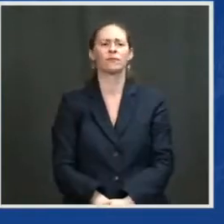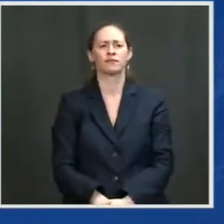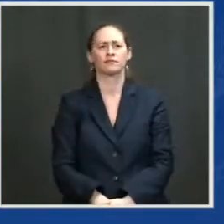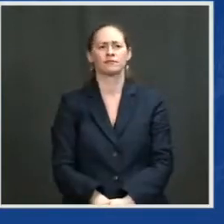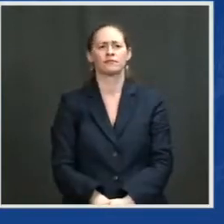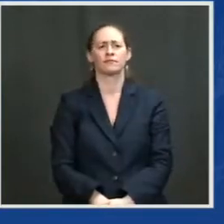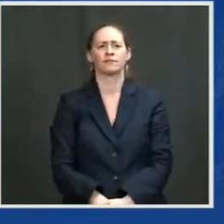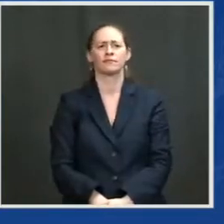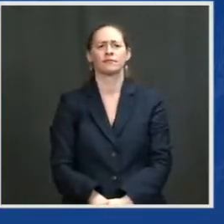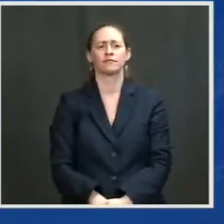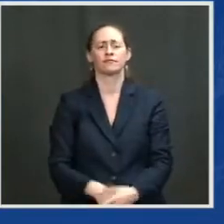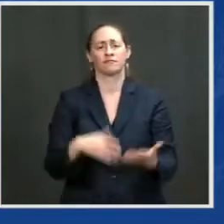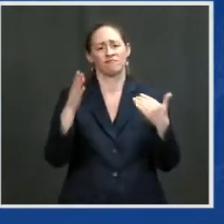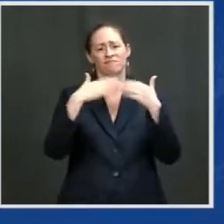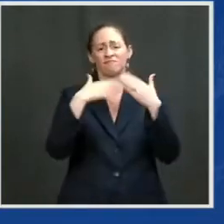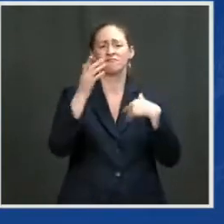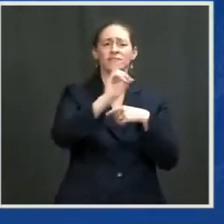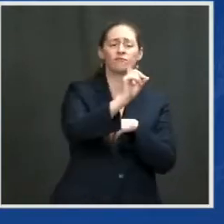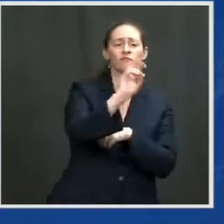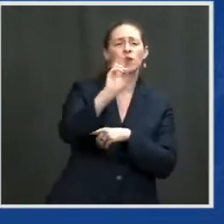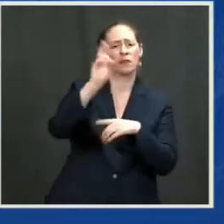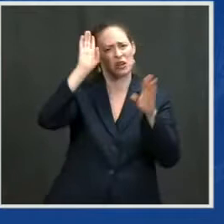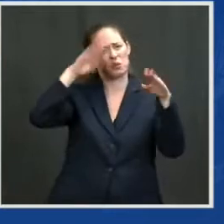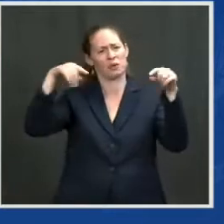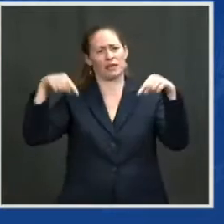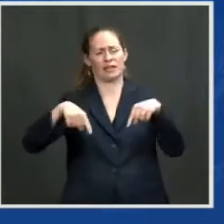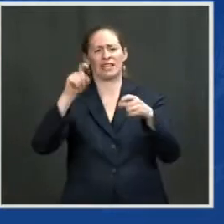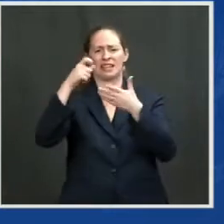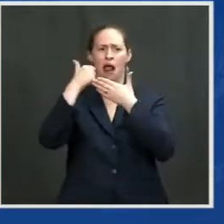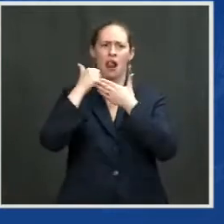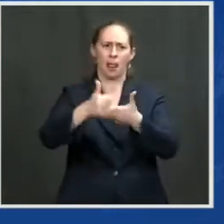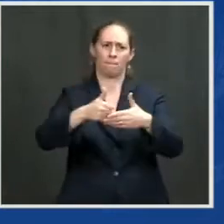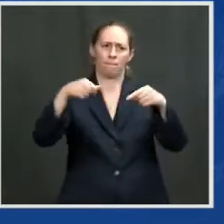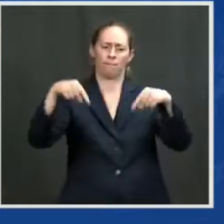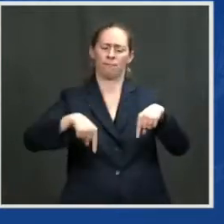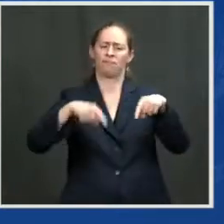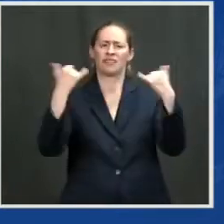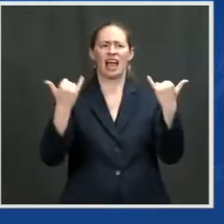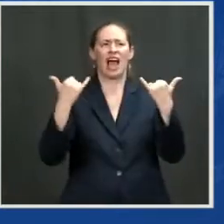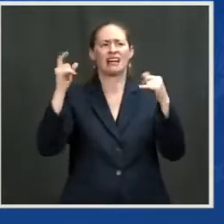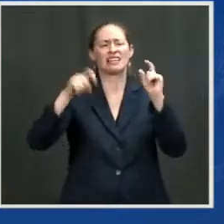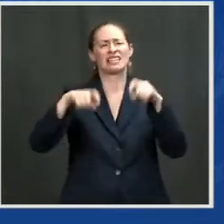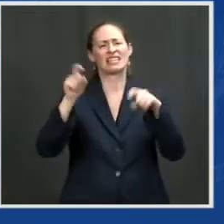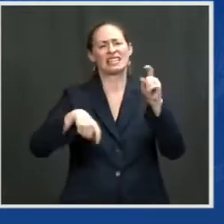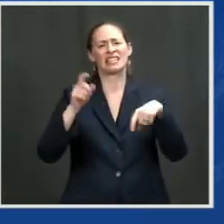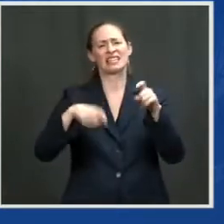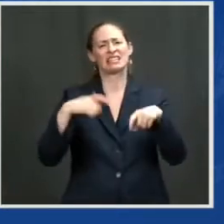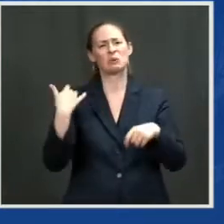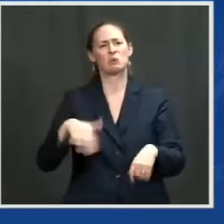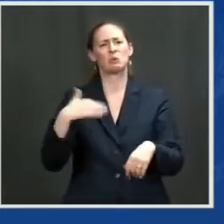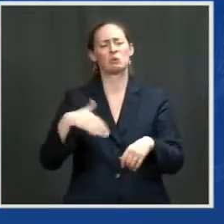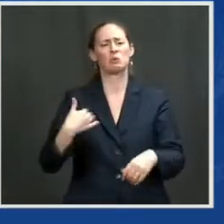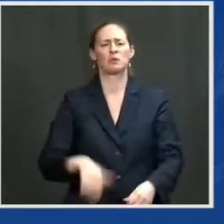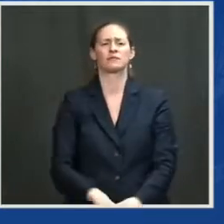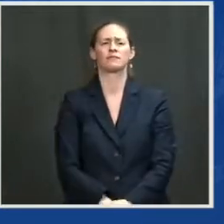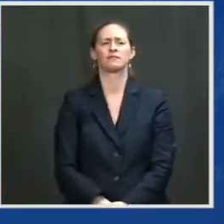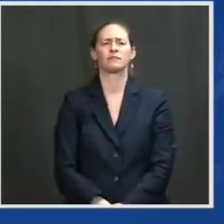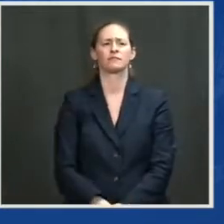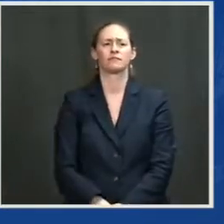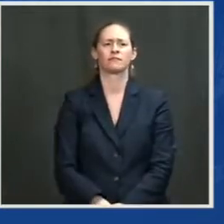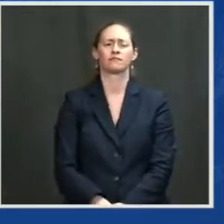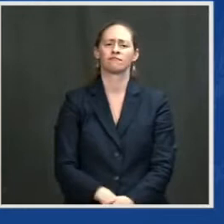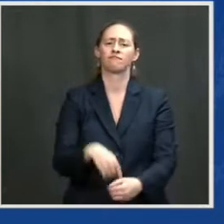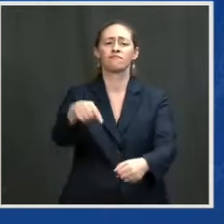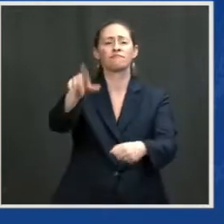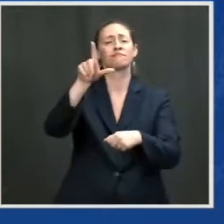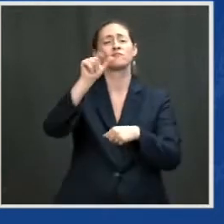believe you need the help. We're going to try to make sure you get it. But the people of Louisiana always have picked themselves up, just like America always